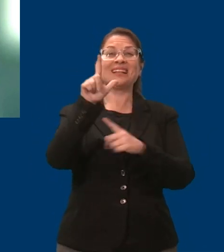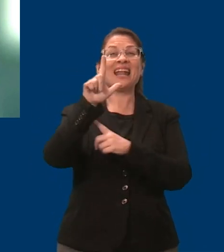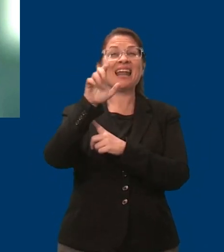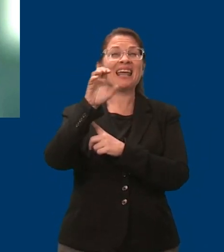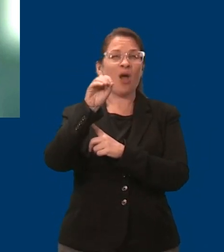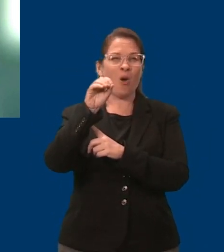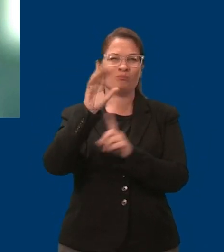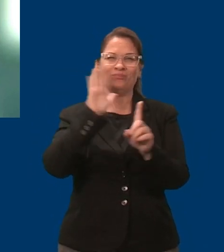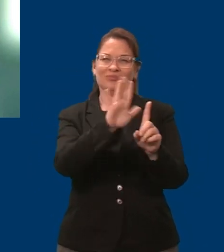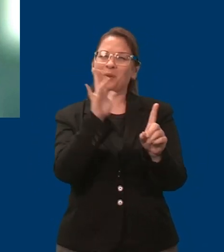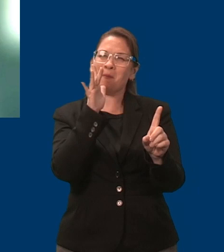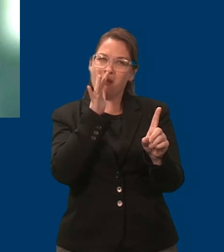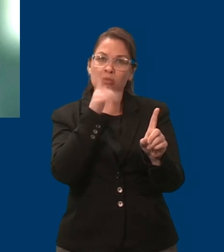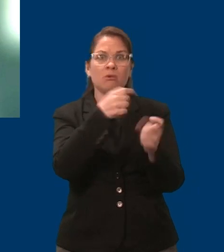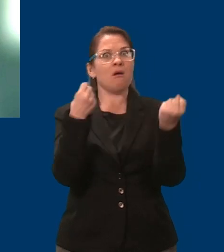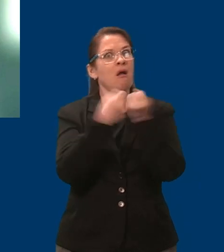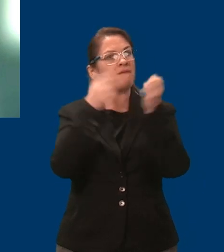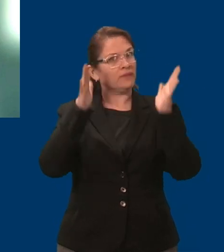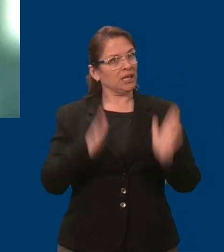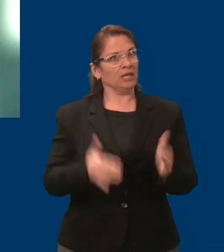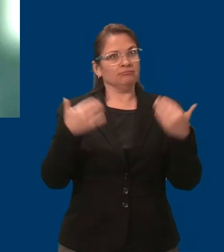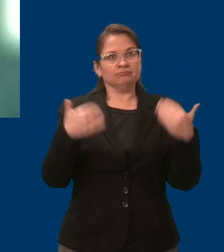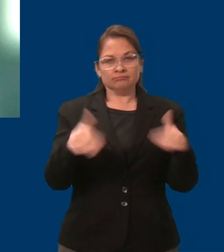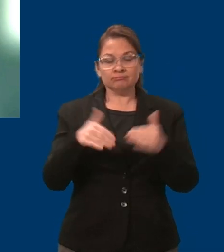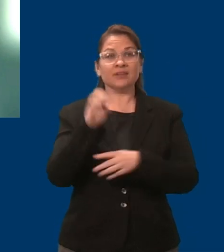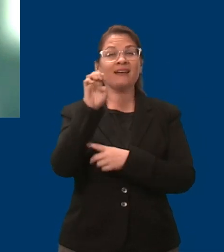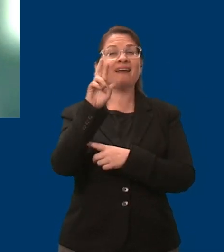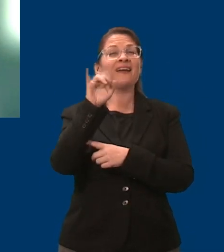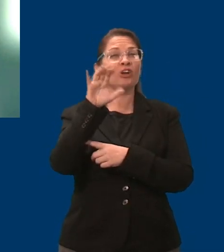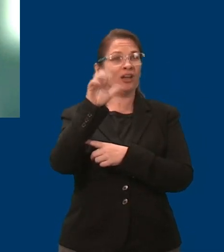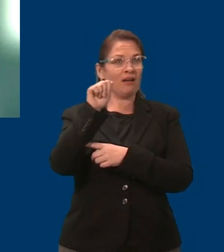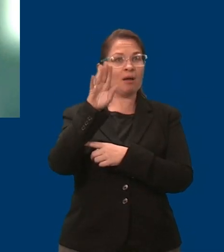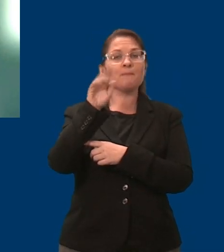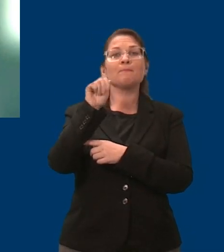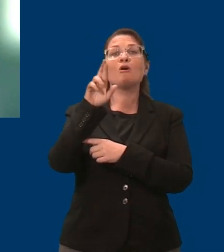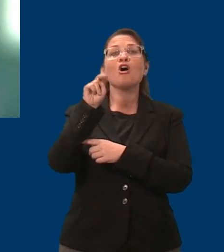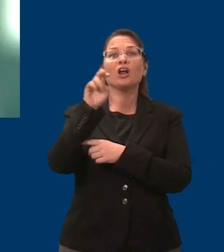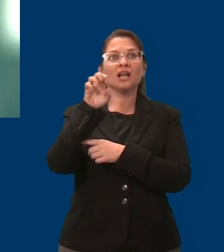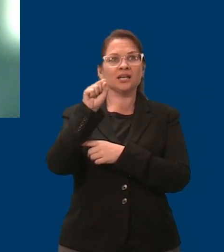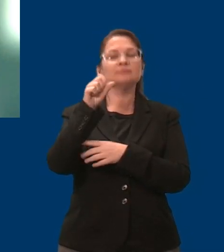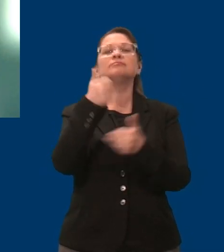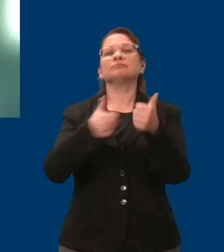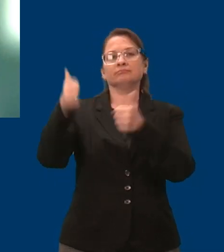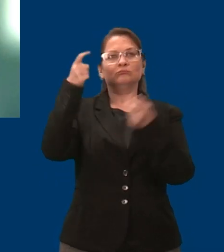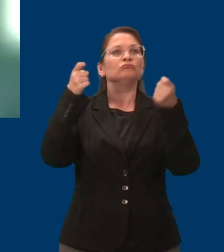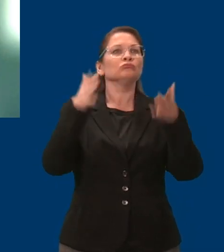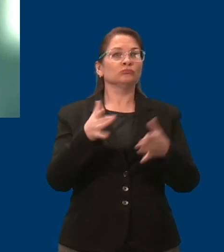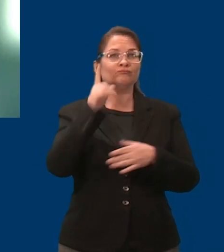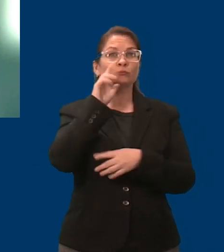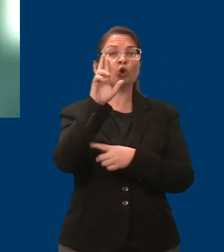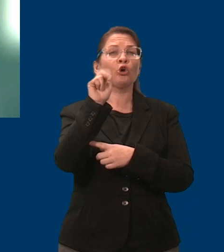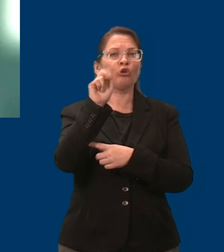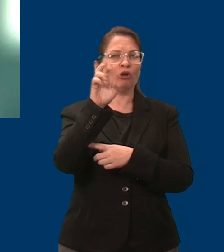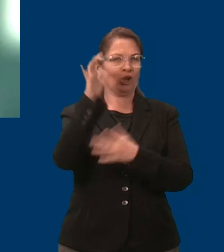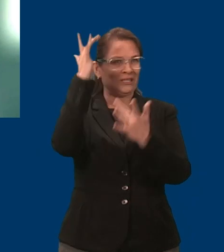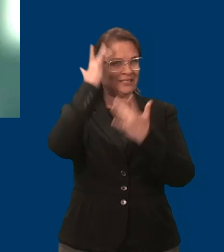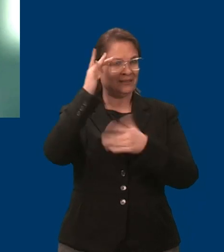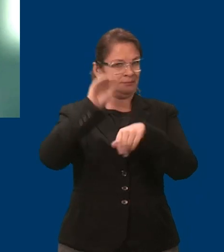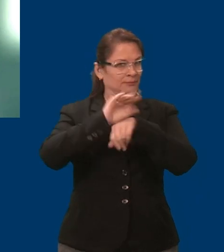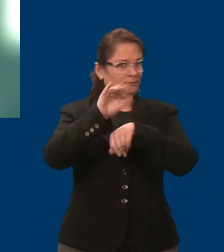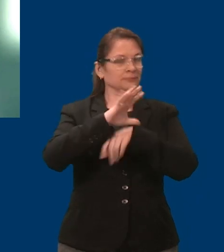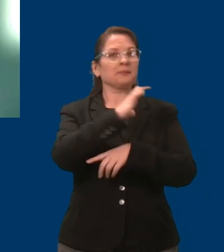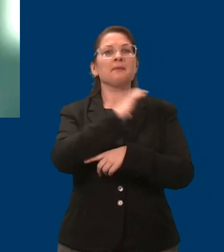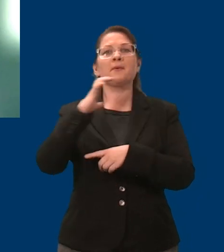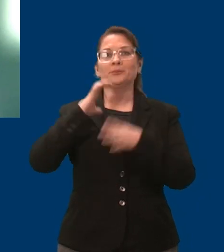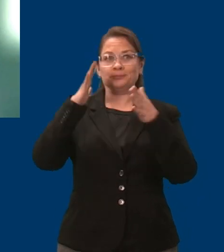Erica Barnes, Executive Director of the Minnesota Rare Disease Advisory Council, and Representative Liz